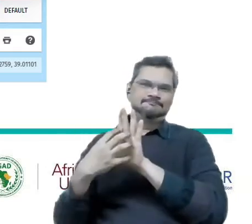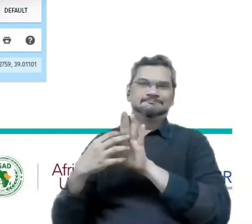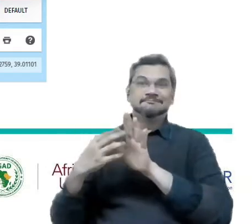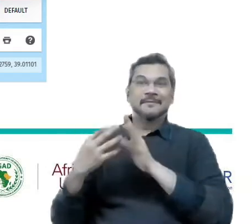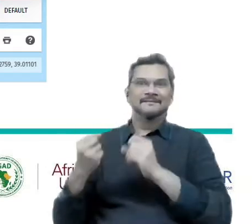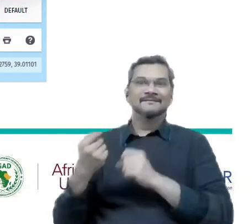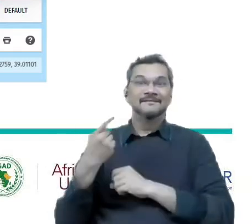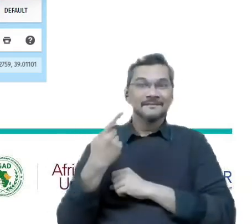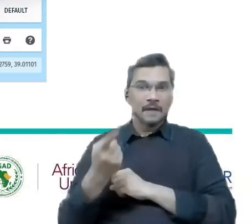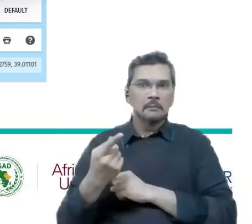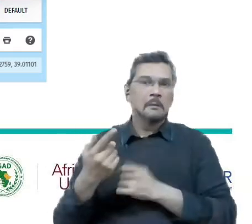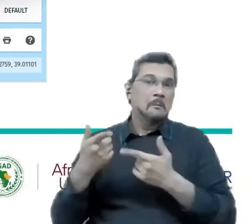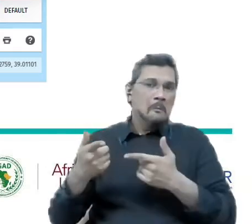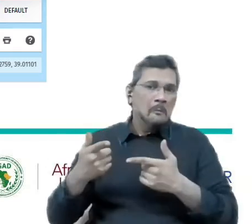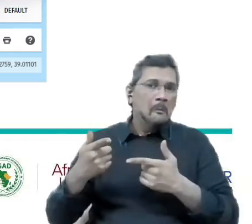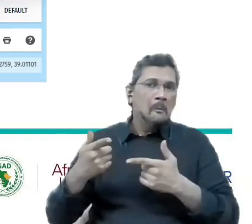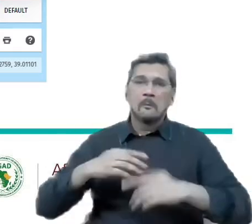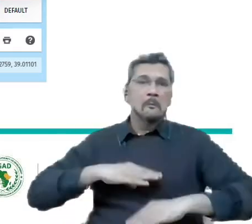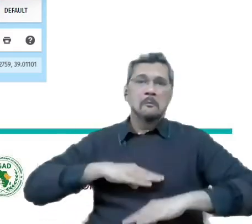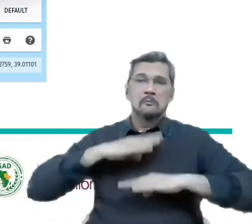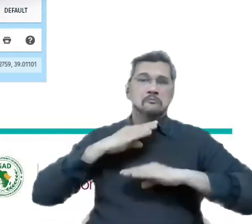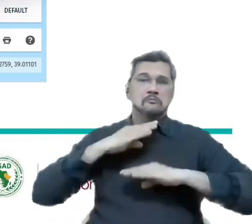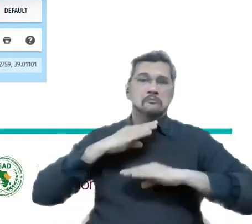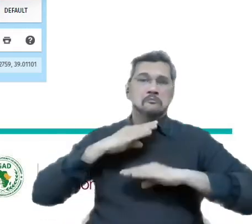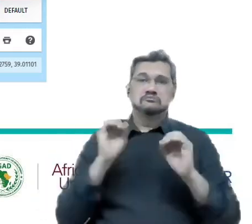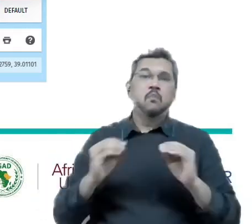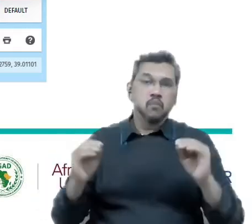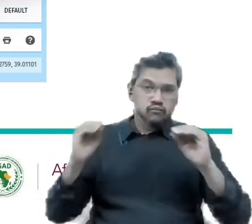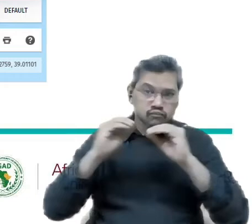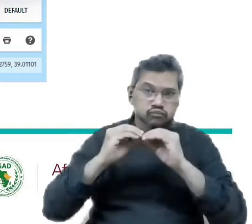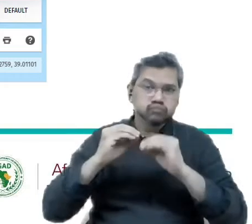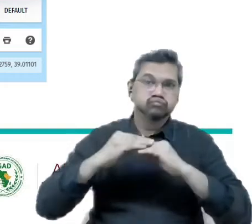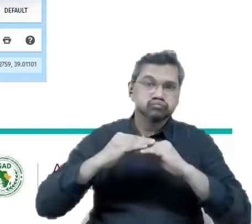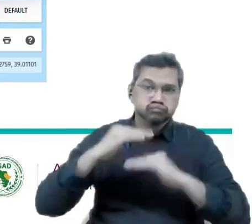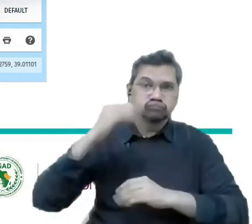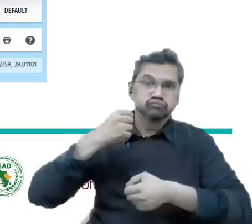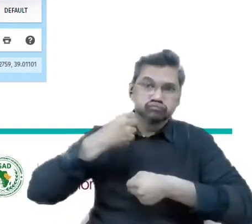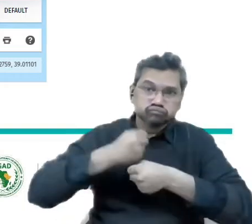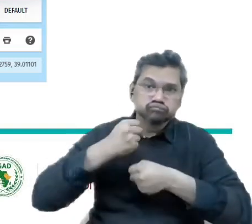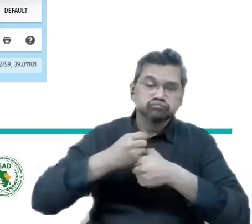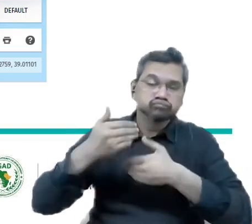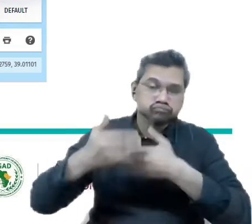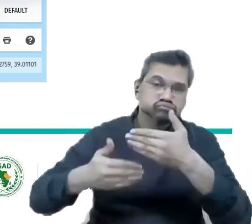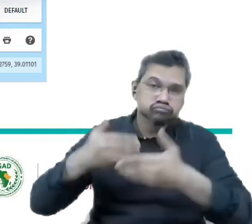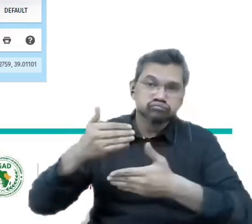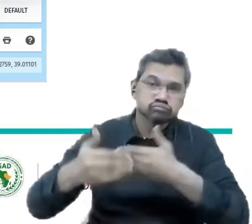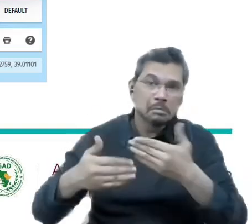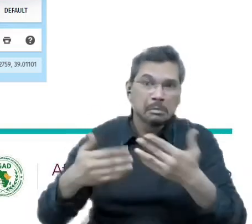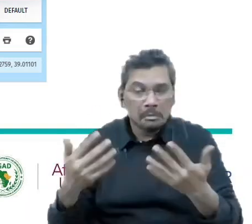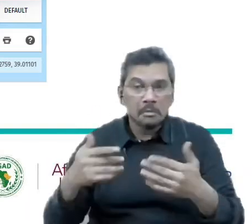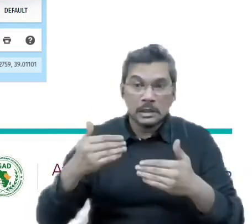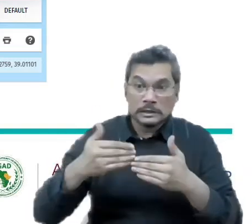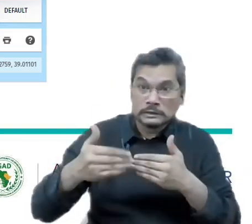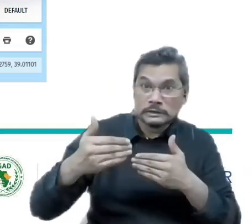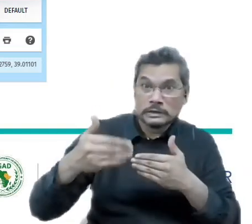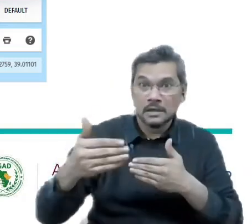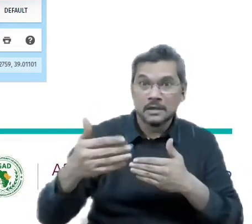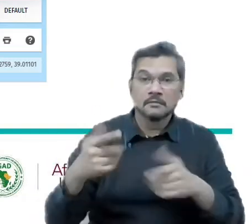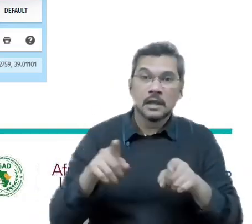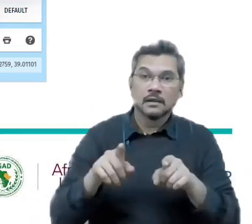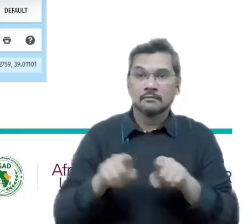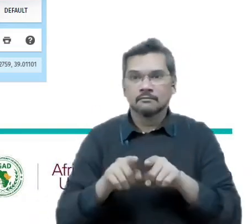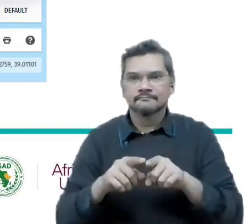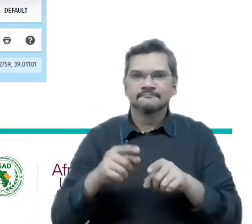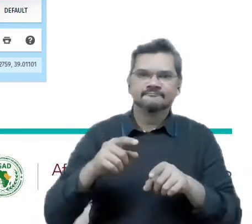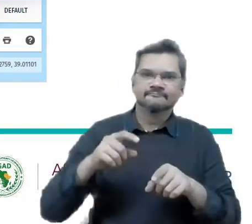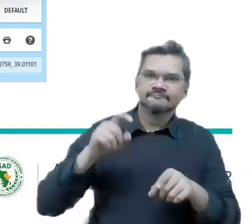products into anticipatory actions, which are actionable, which are to be followed up by all stakeholders. That